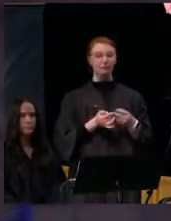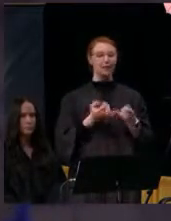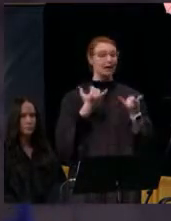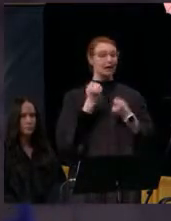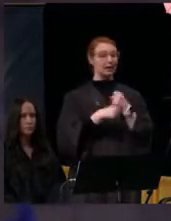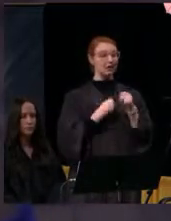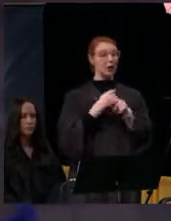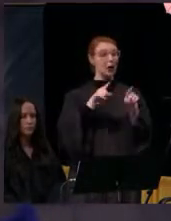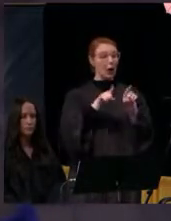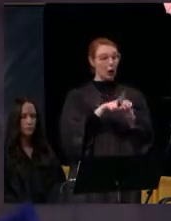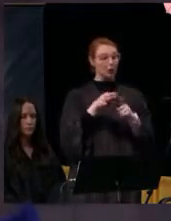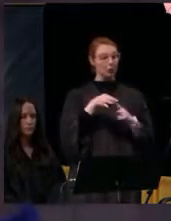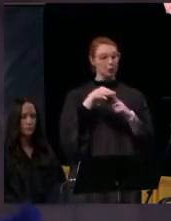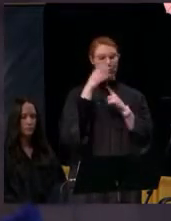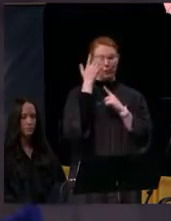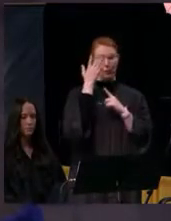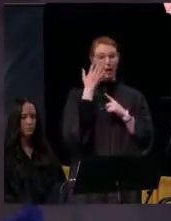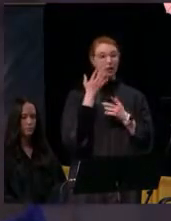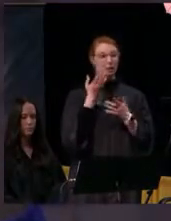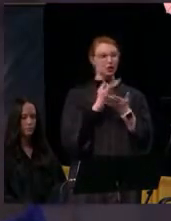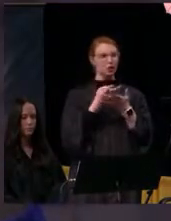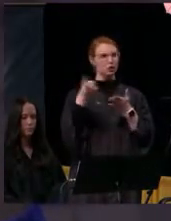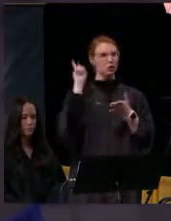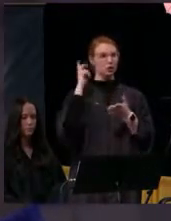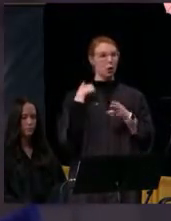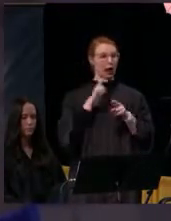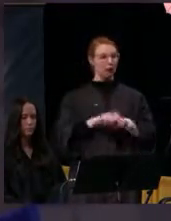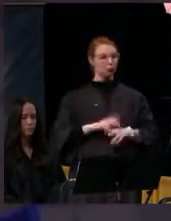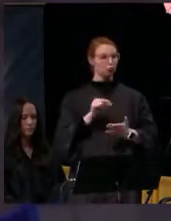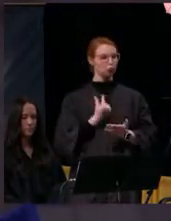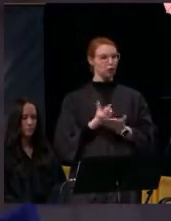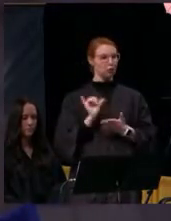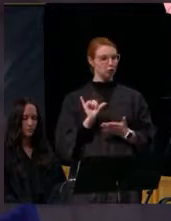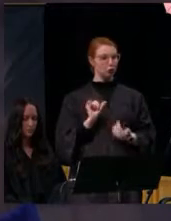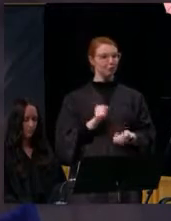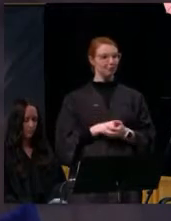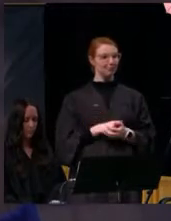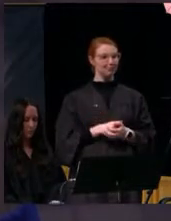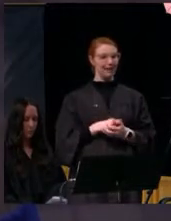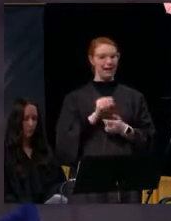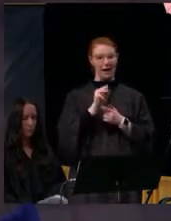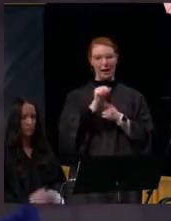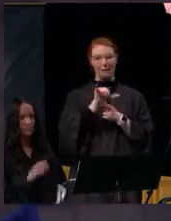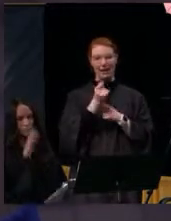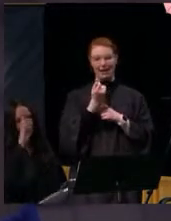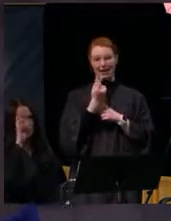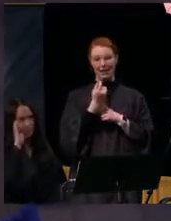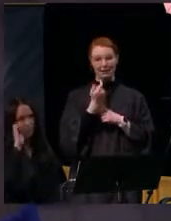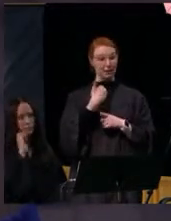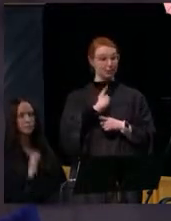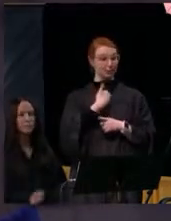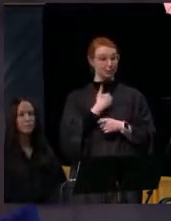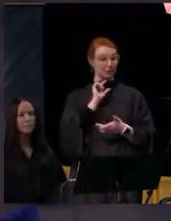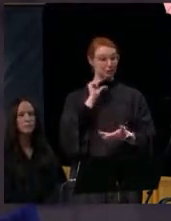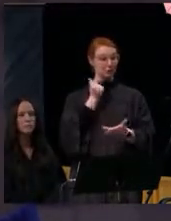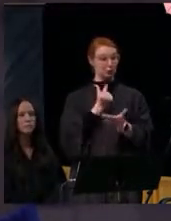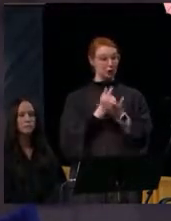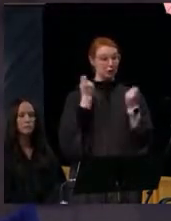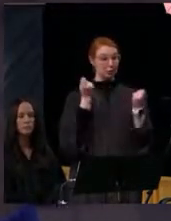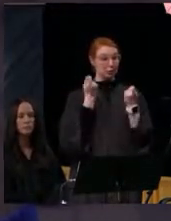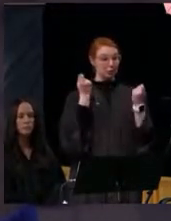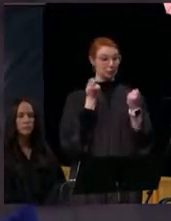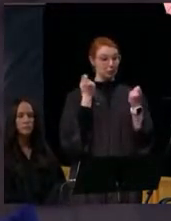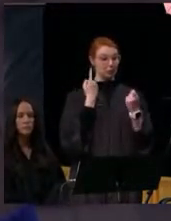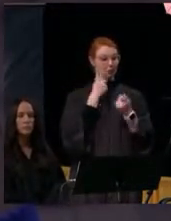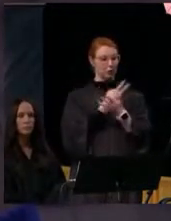special for me because I sat in your seats 2 weeks ago. On May 11th, I had the opportunity to participate in my own commencement ceremony for